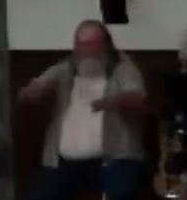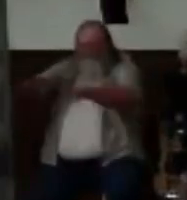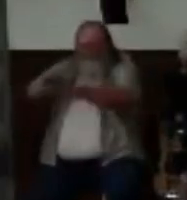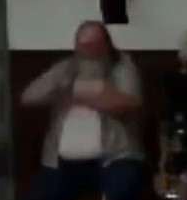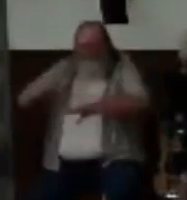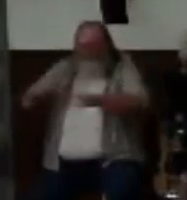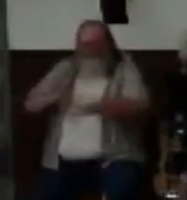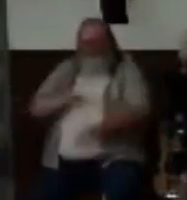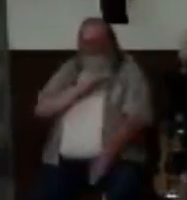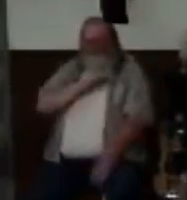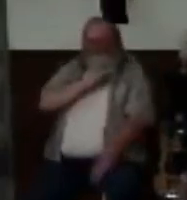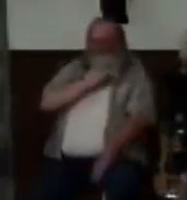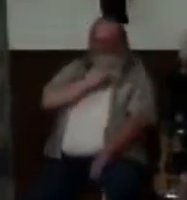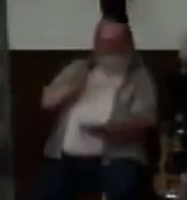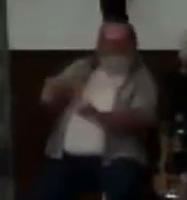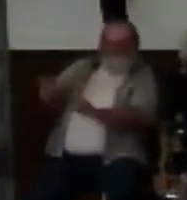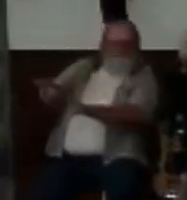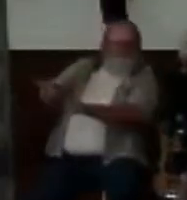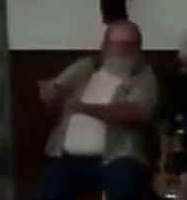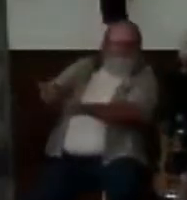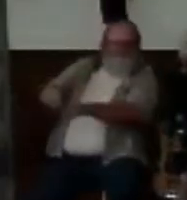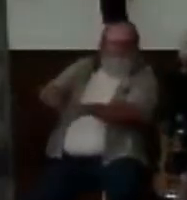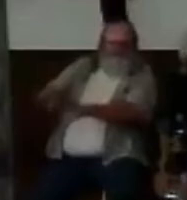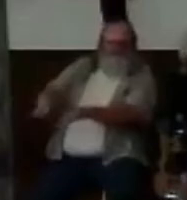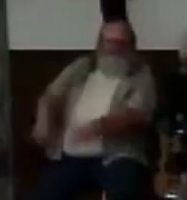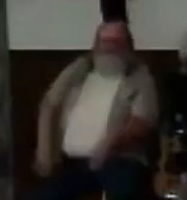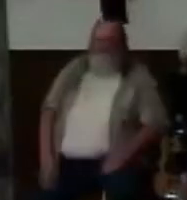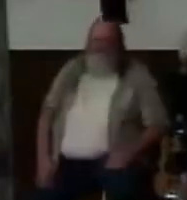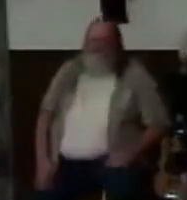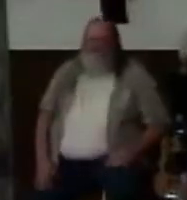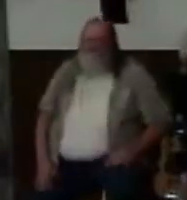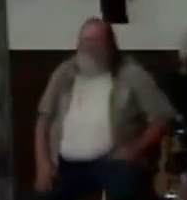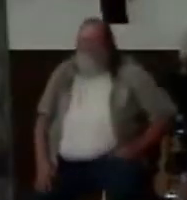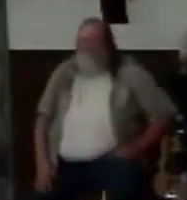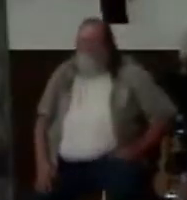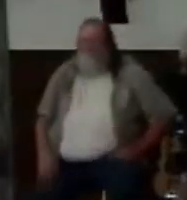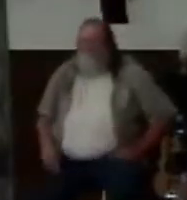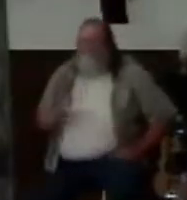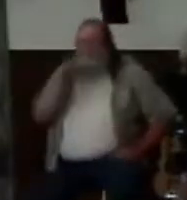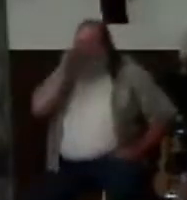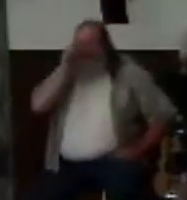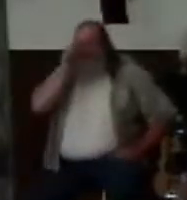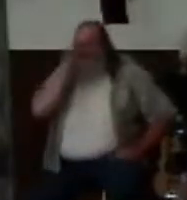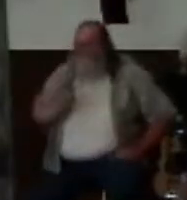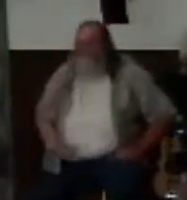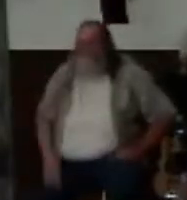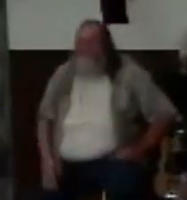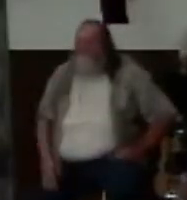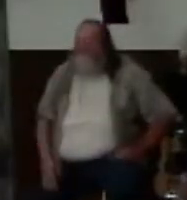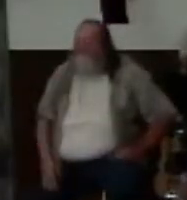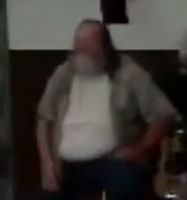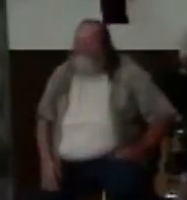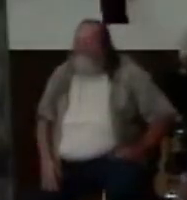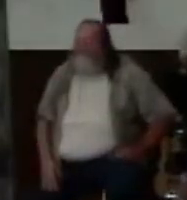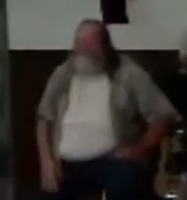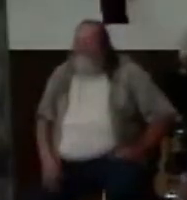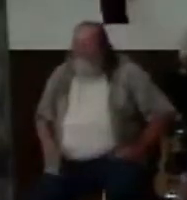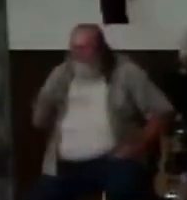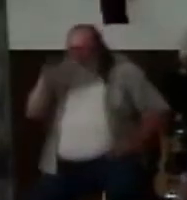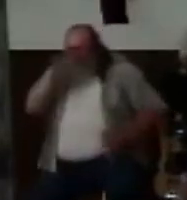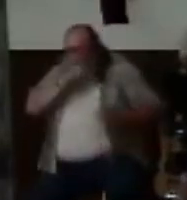unsuitable to drink. The lost people whom Jesus has not yet become the Lord of their lives are